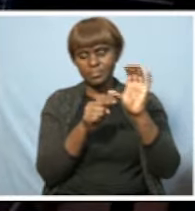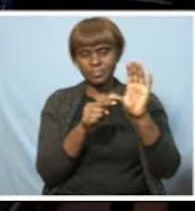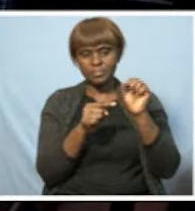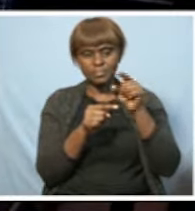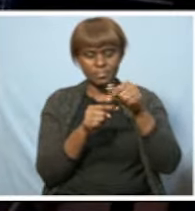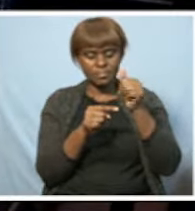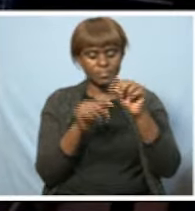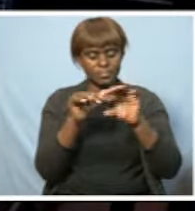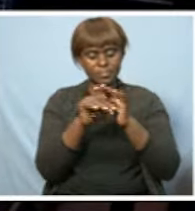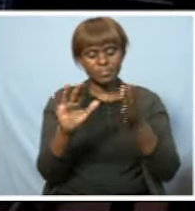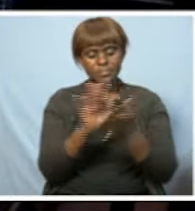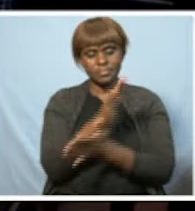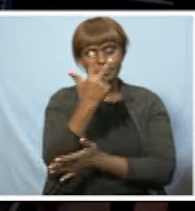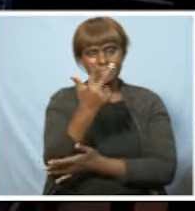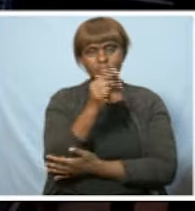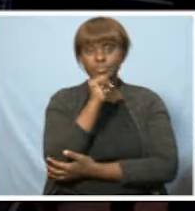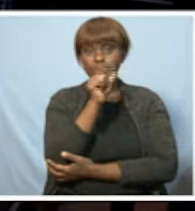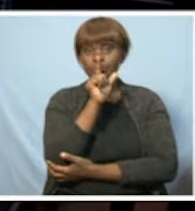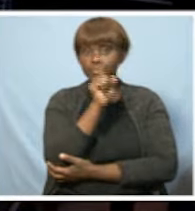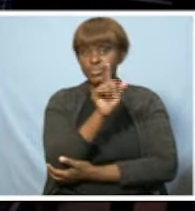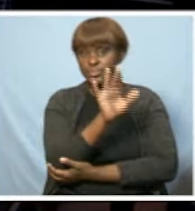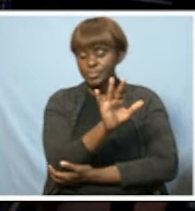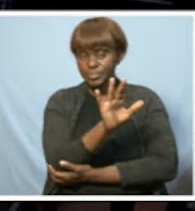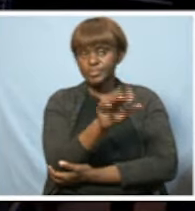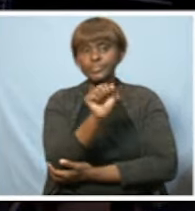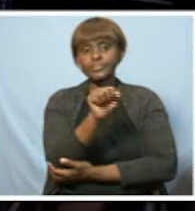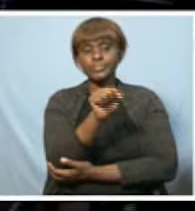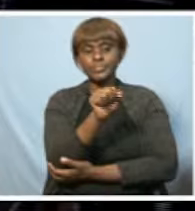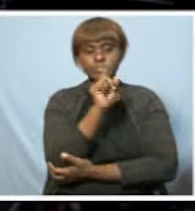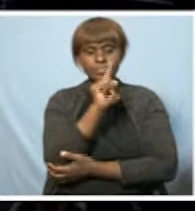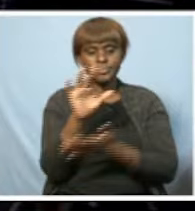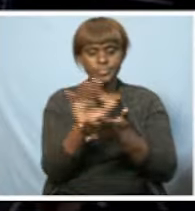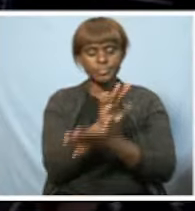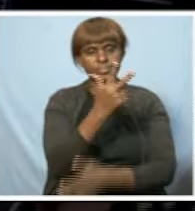page 3, not so? Yes, we're on page 3.